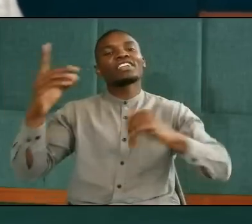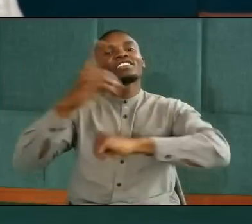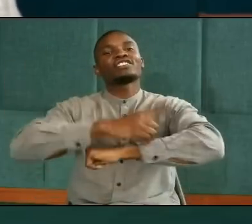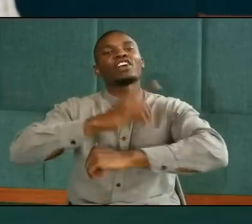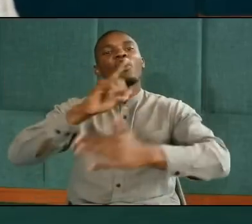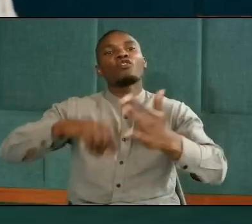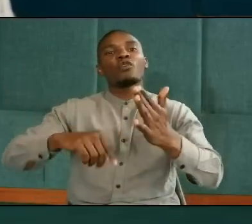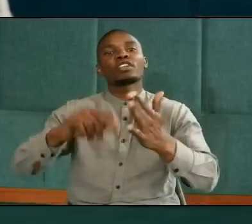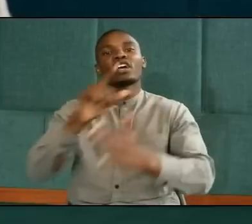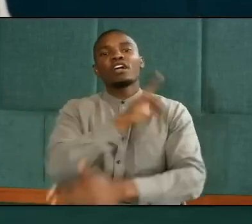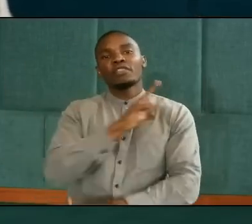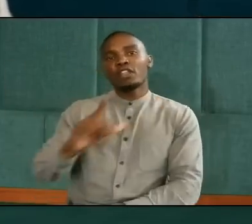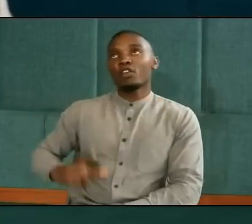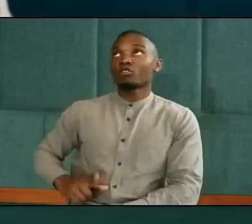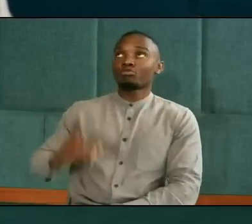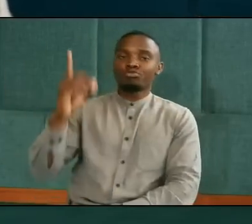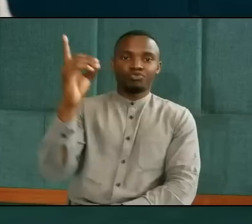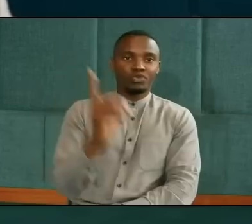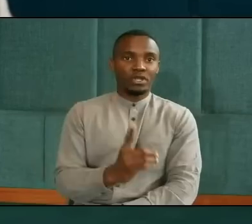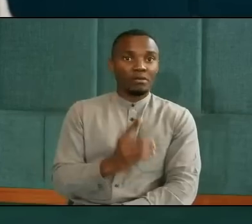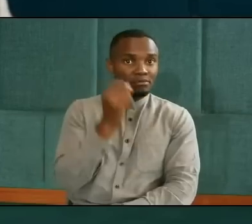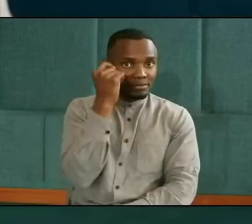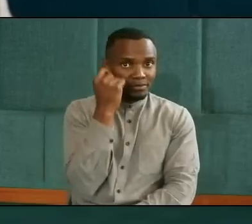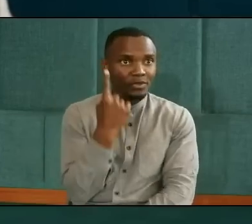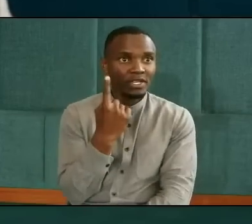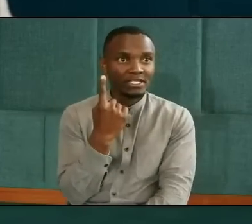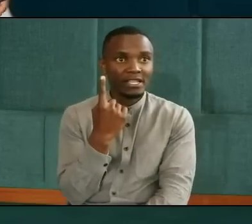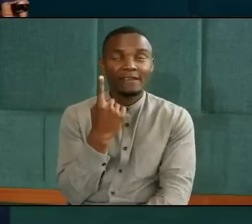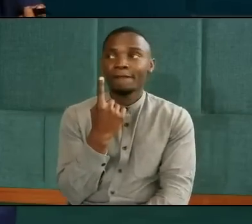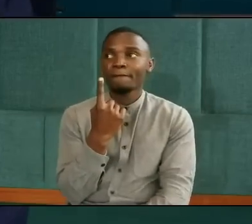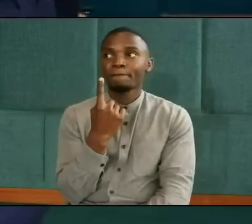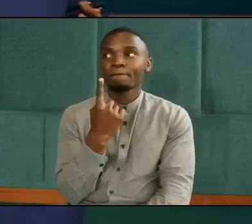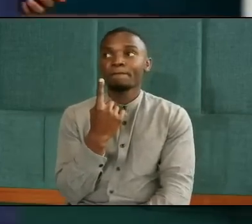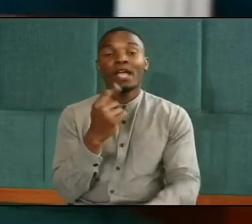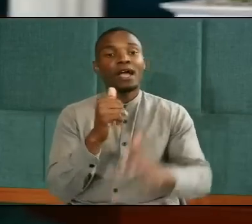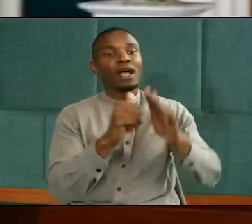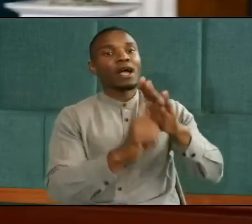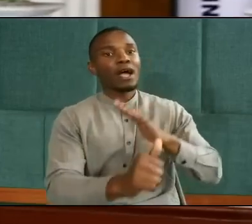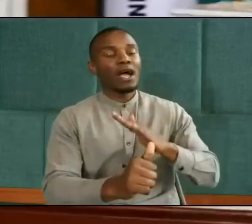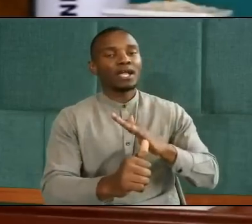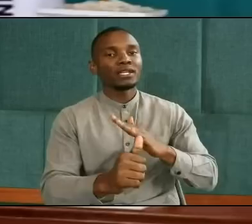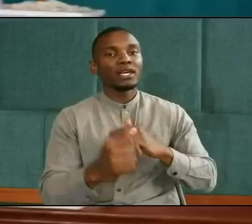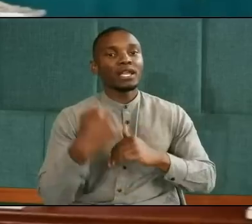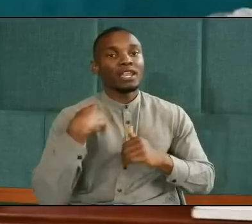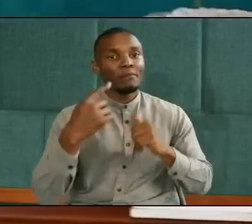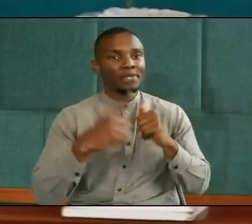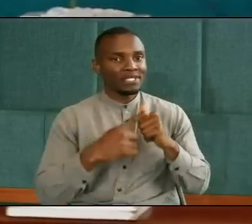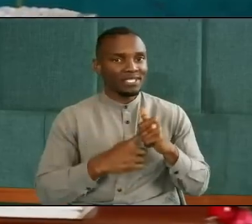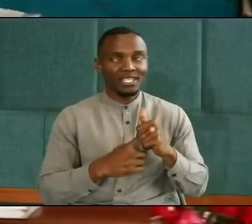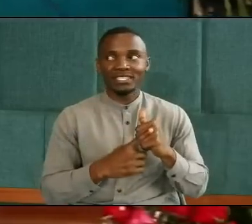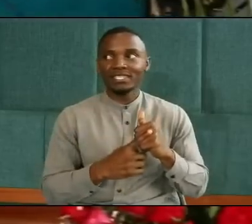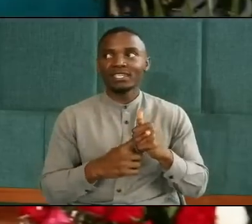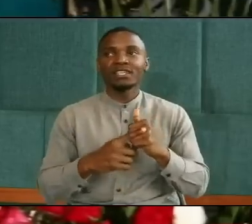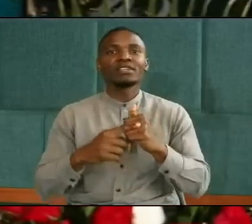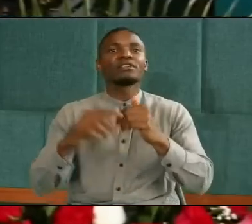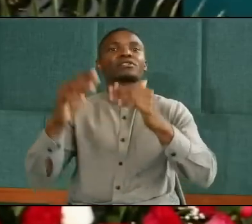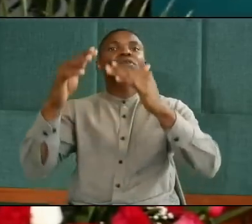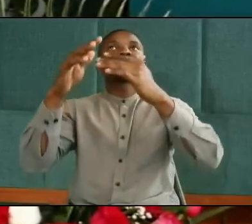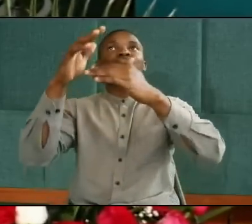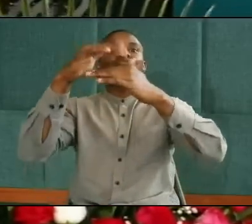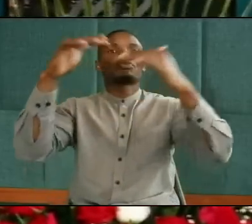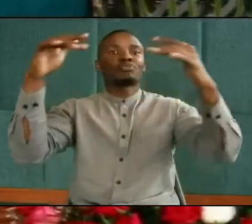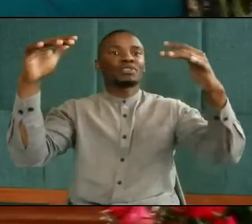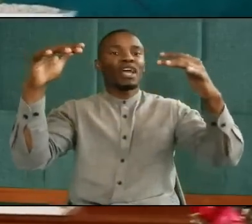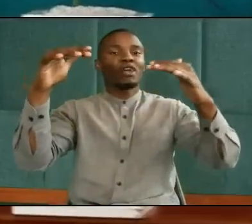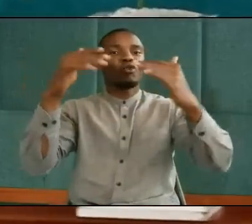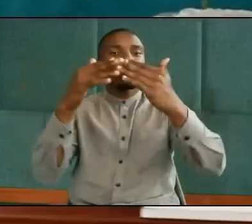Lord will come. Is the church with me? Yes, it is under this sixth seal that the sky will open